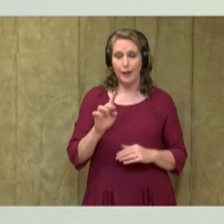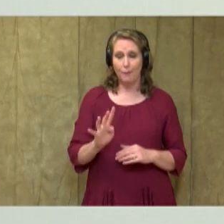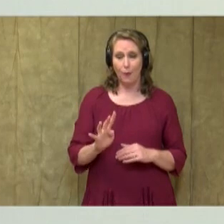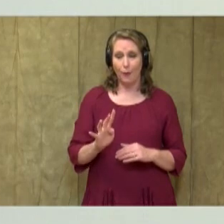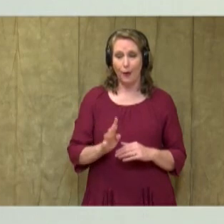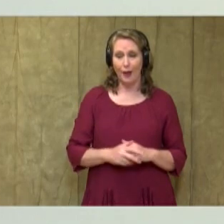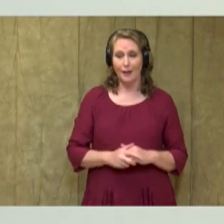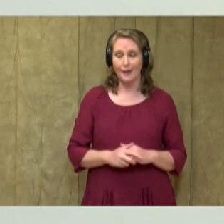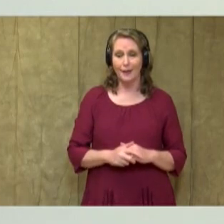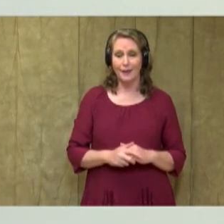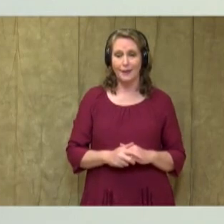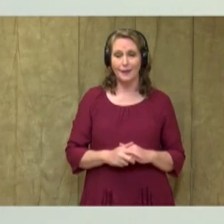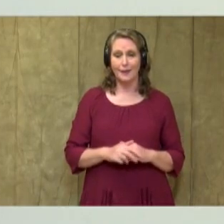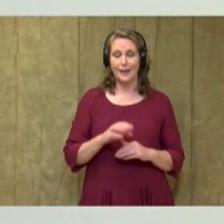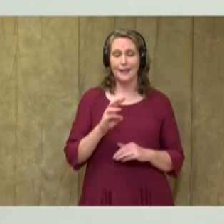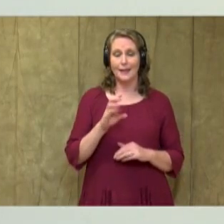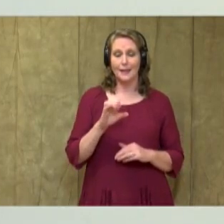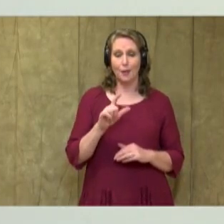624.